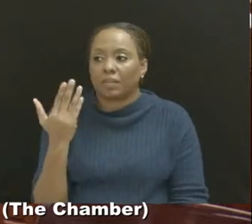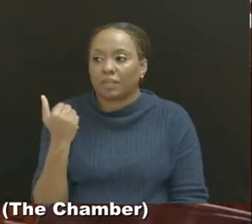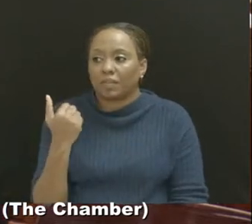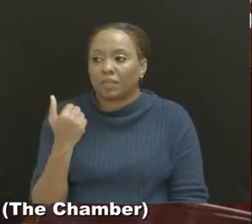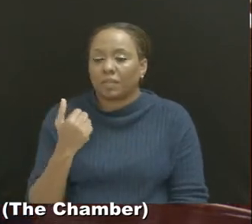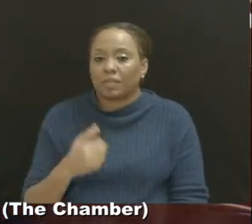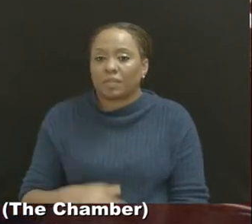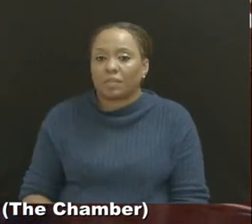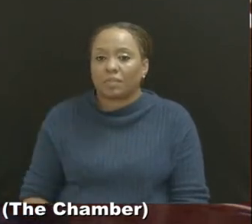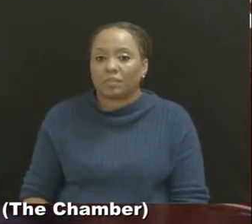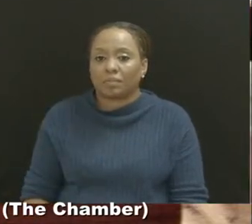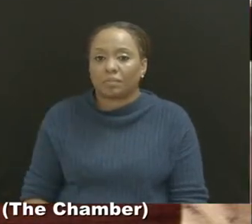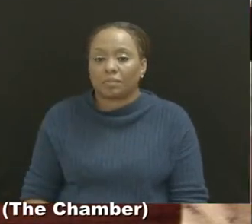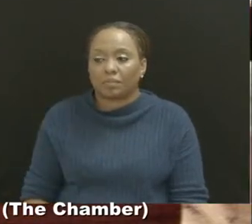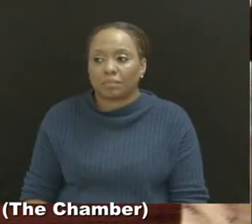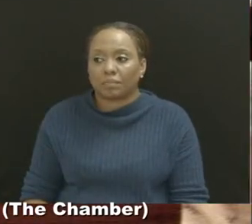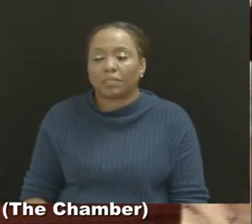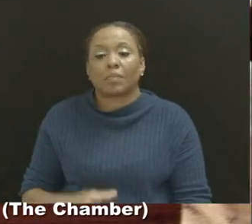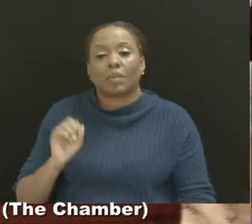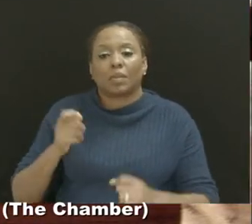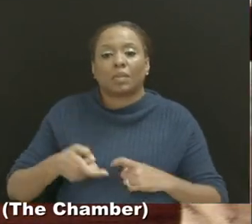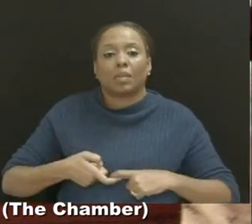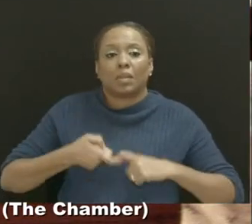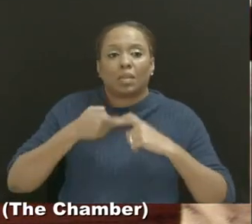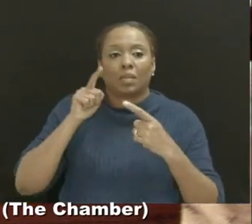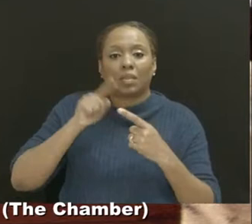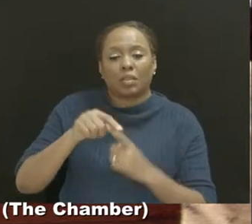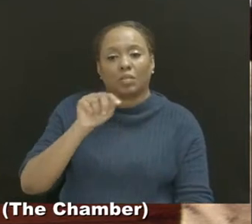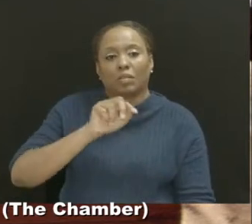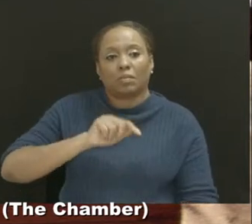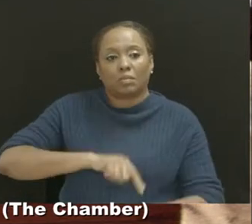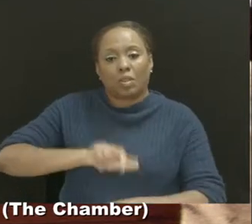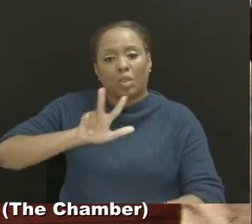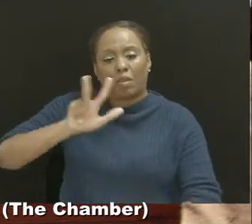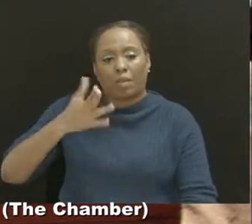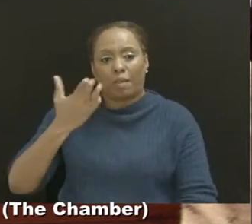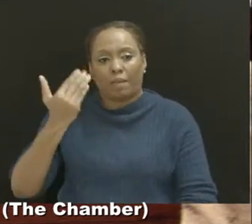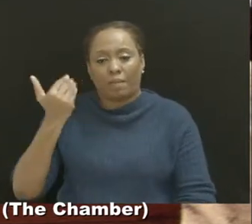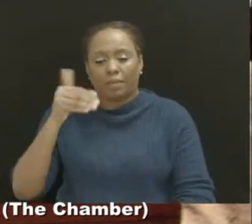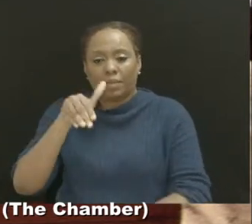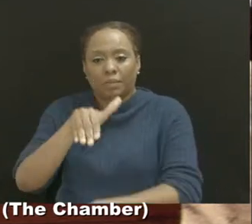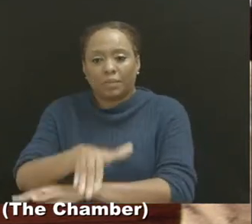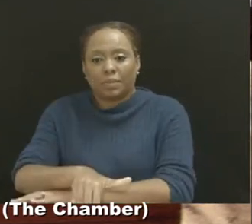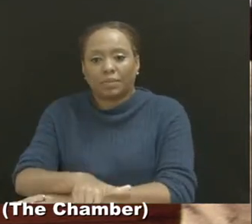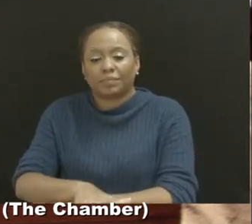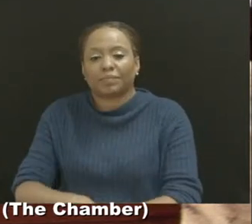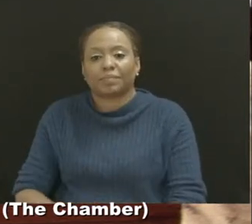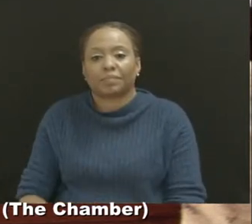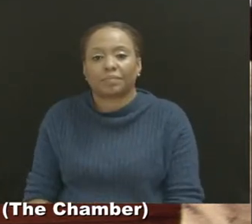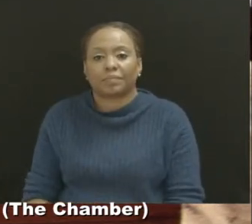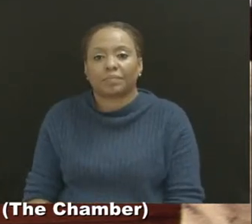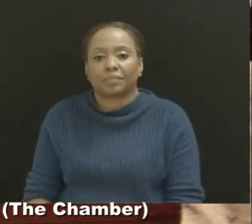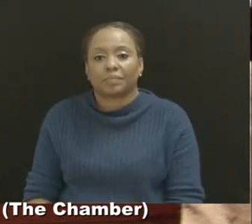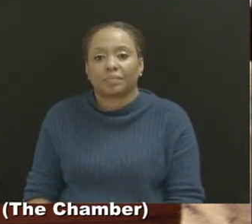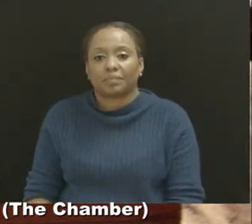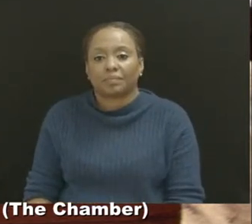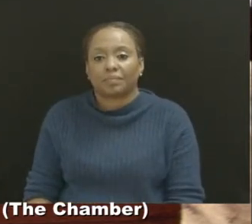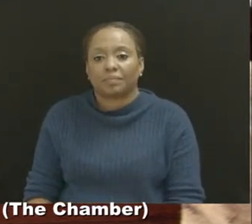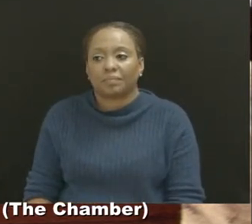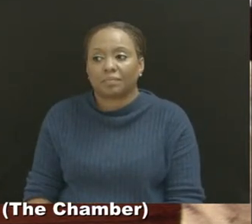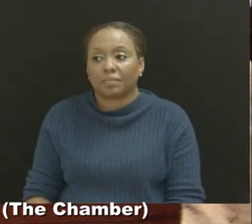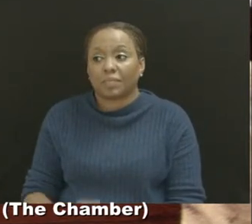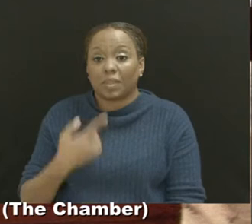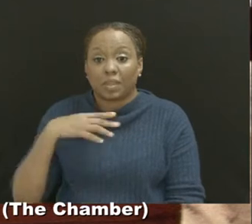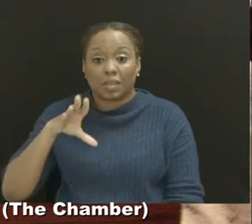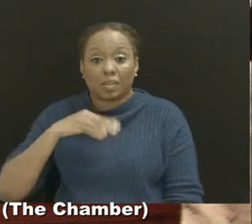Second. The question is that this honorable chairman will be suspended until 3:15 p.m. All those honorable members in favor, please